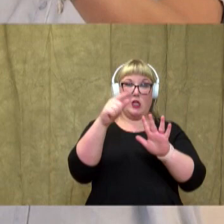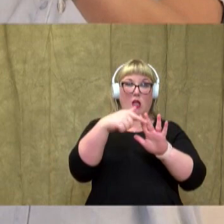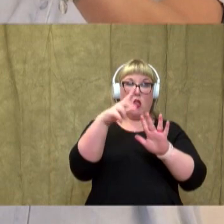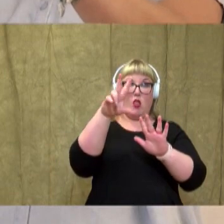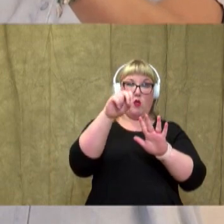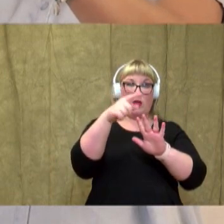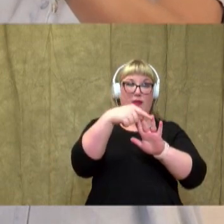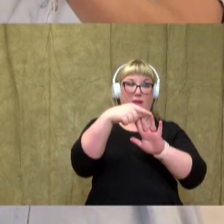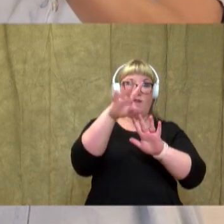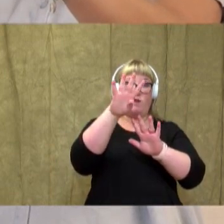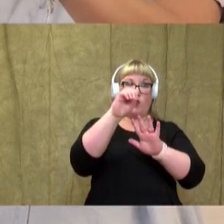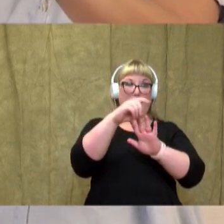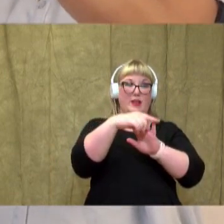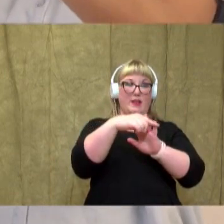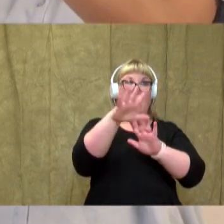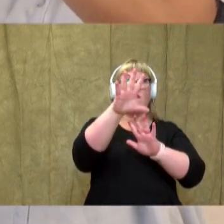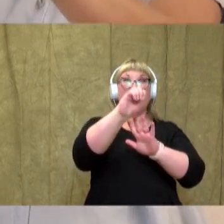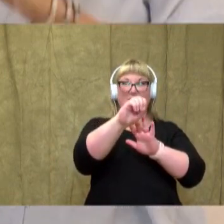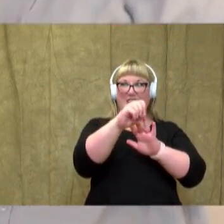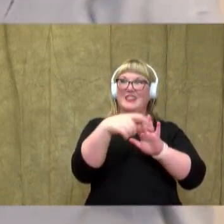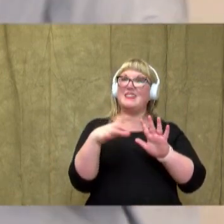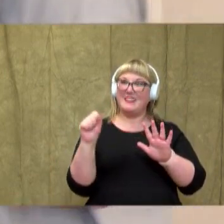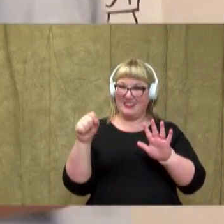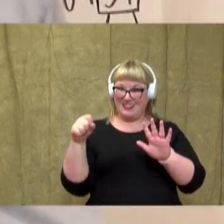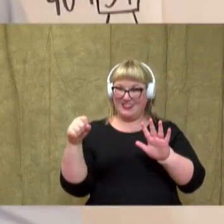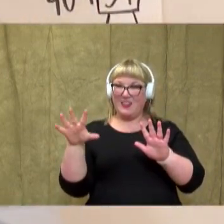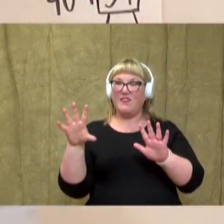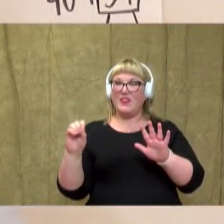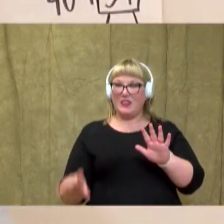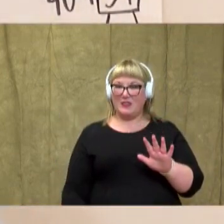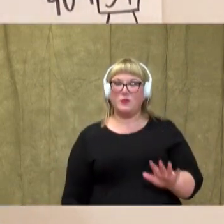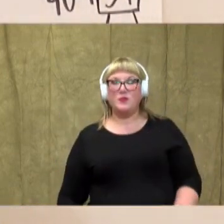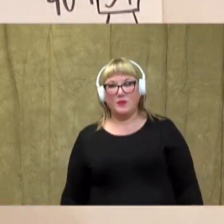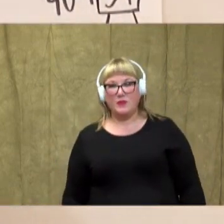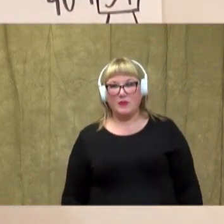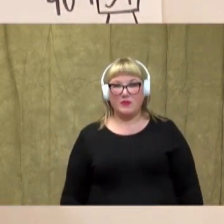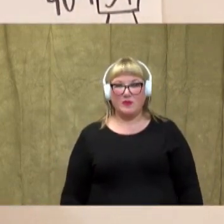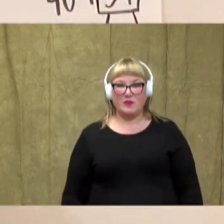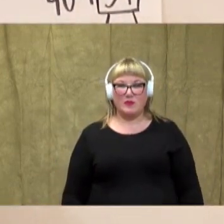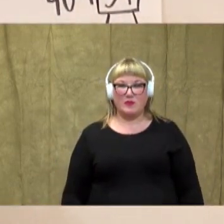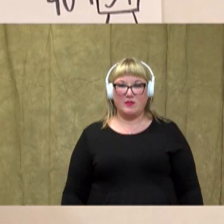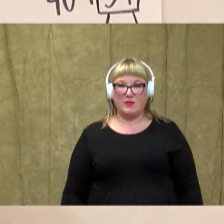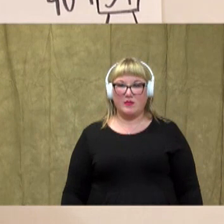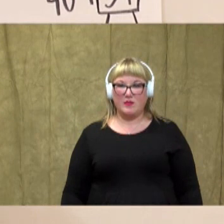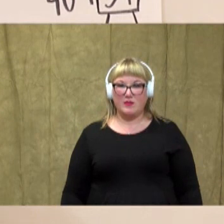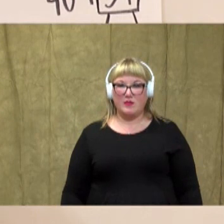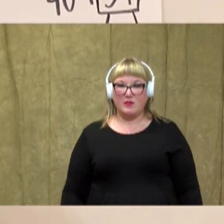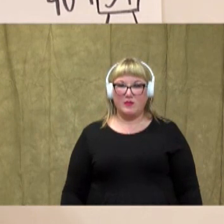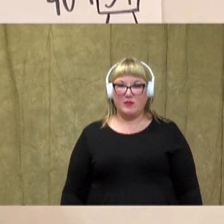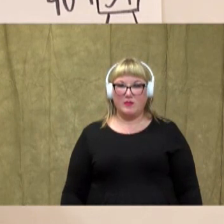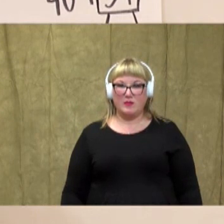20, 30, 40, 50. I hope you put 50